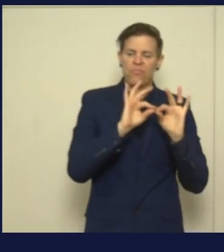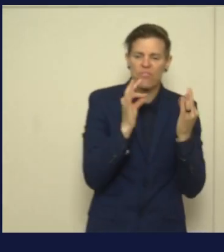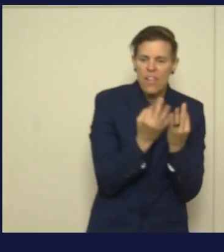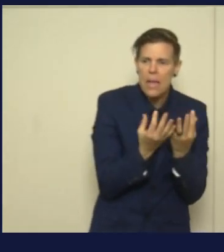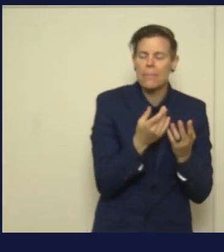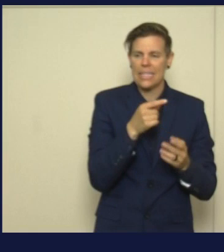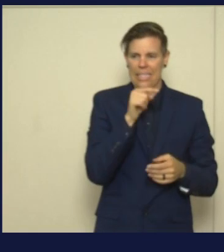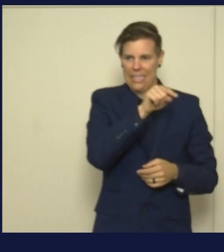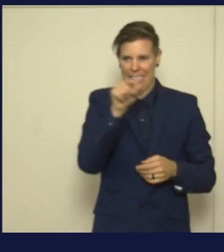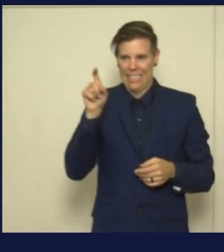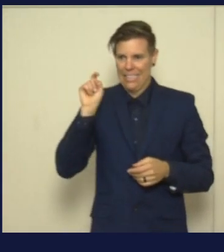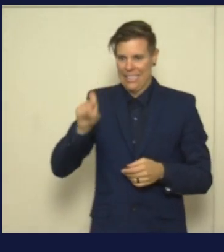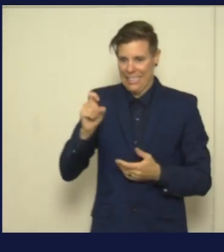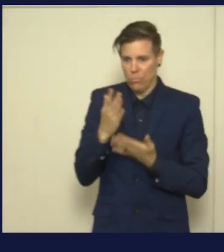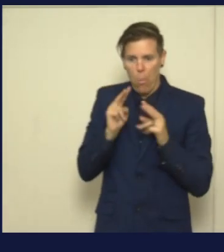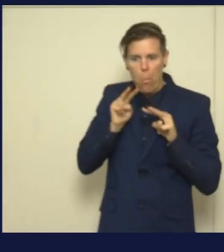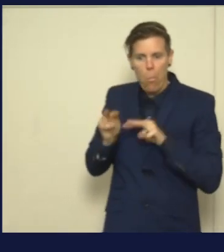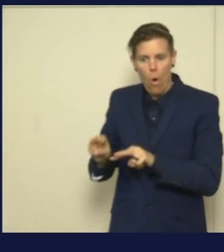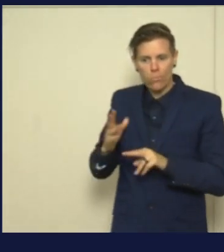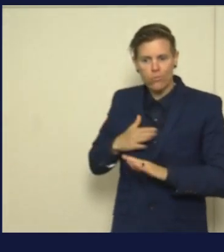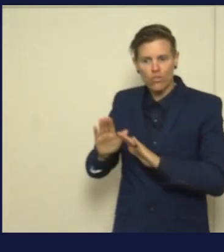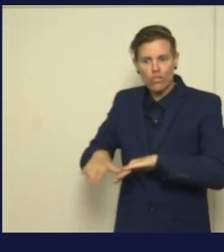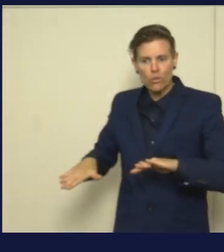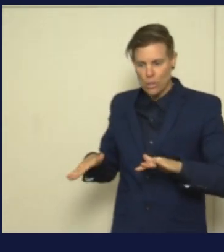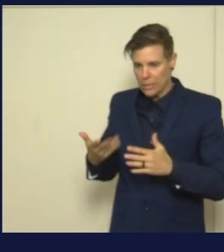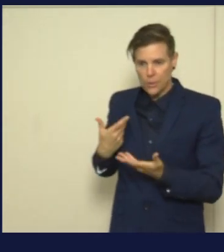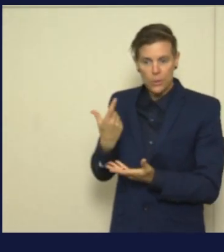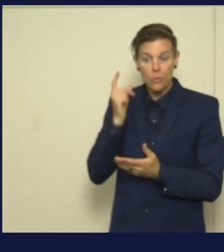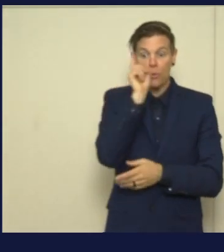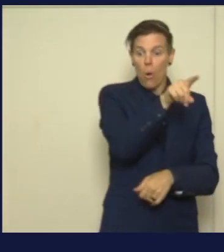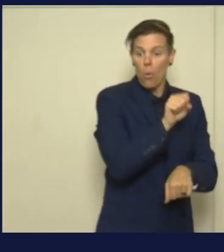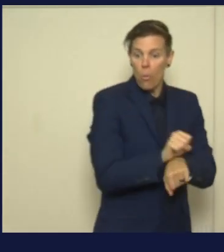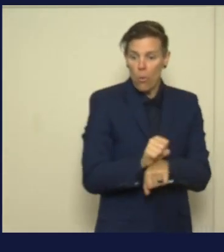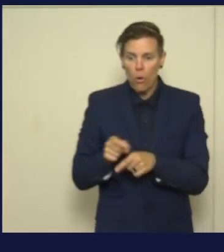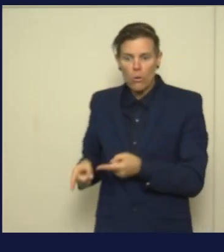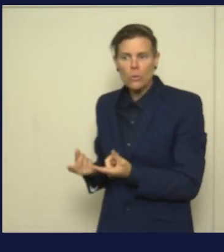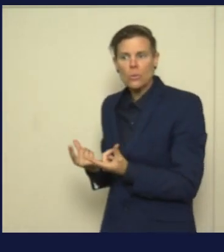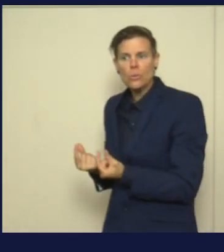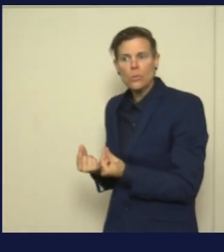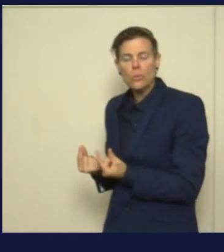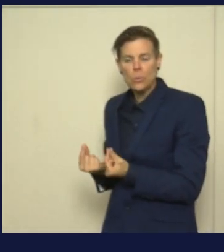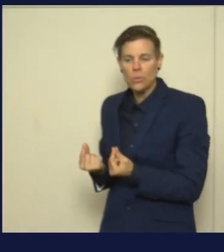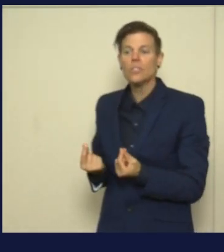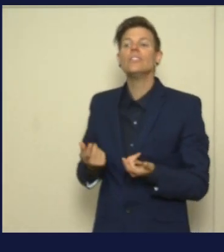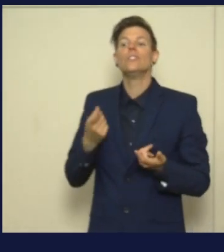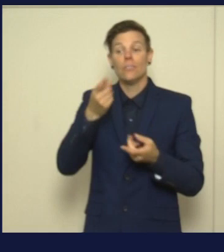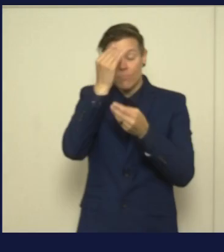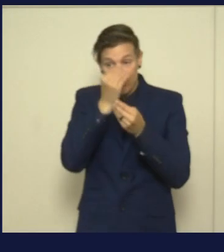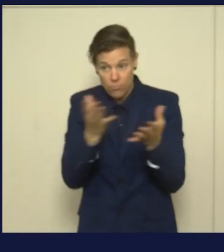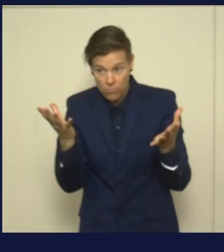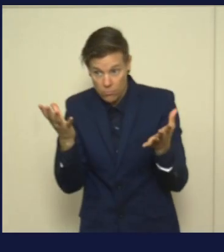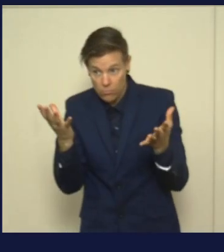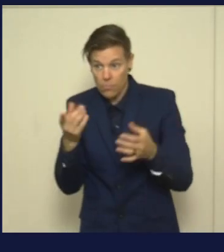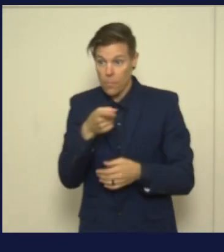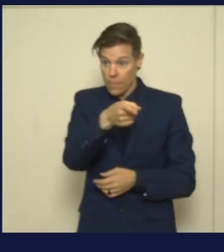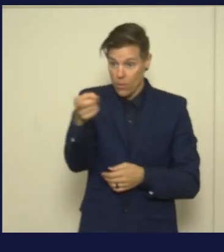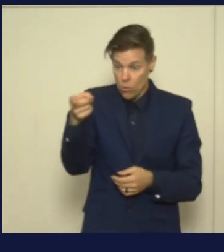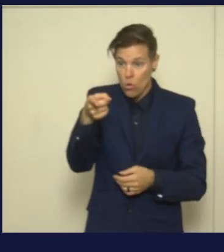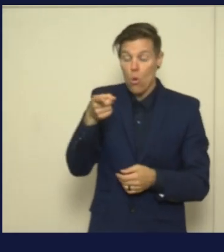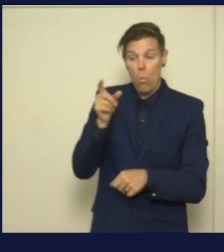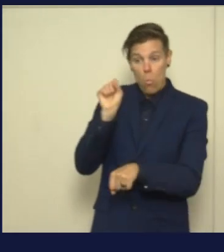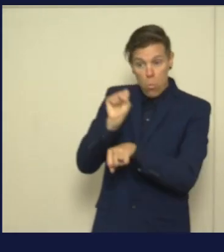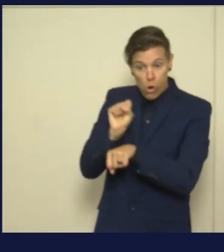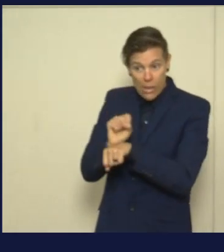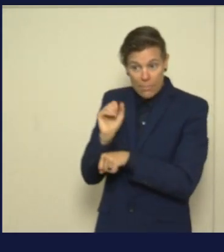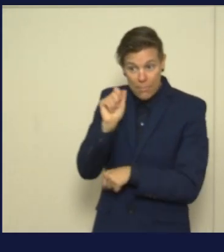if you're searching for a job, if you're teleworking and your teleworking company is getting